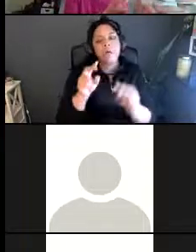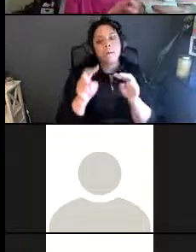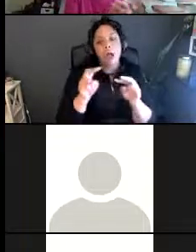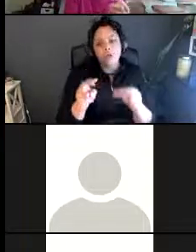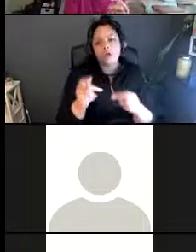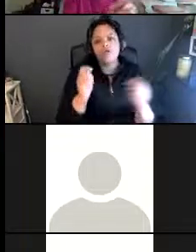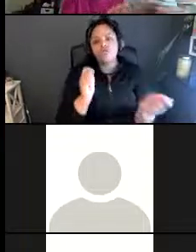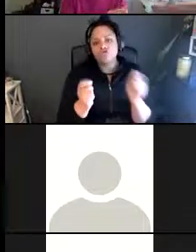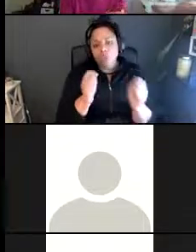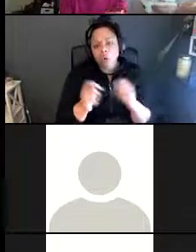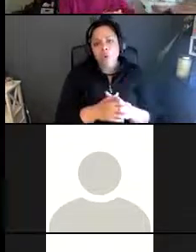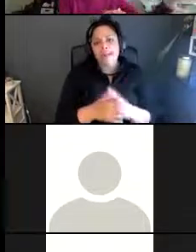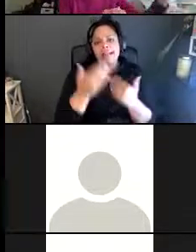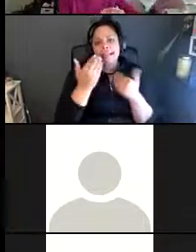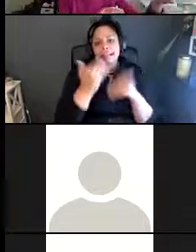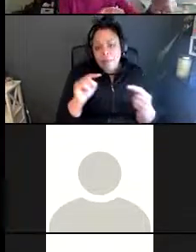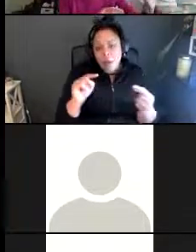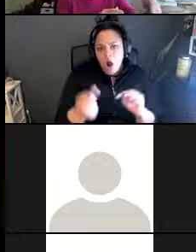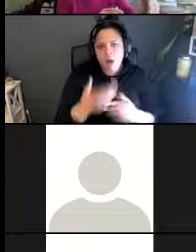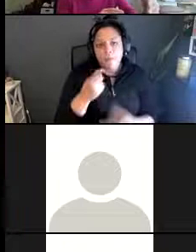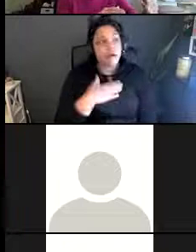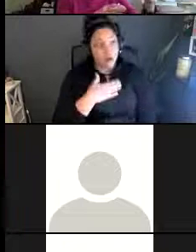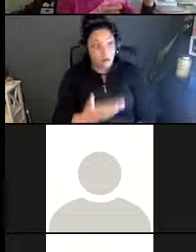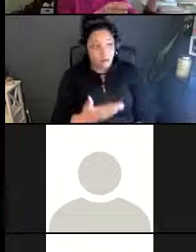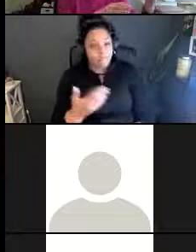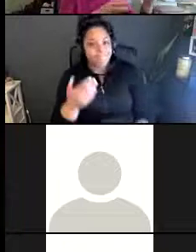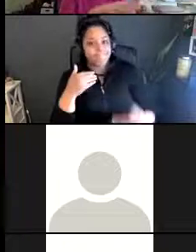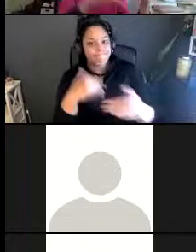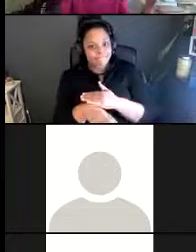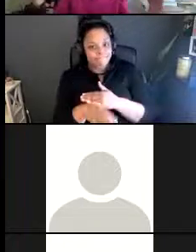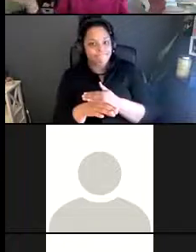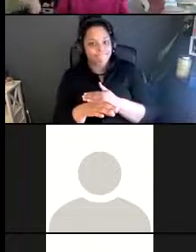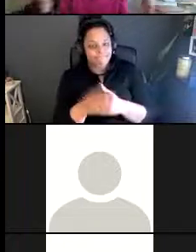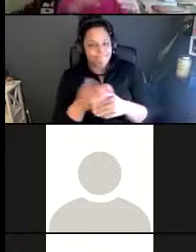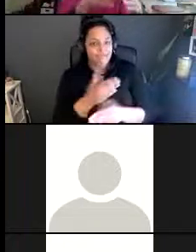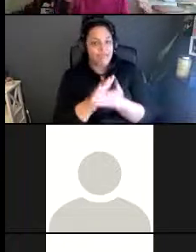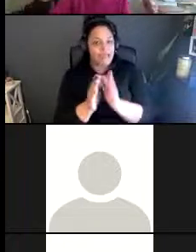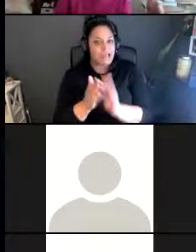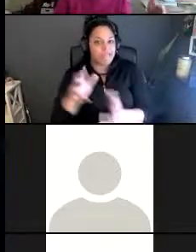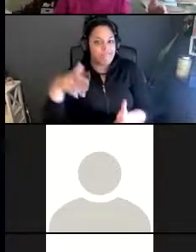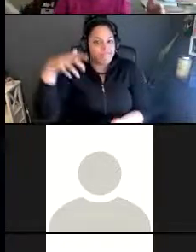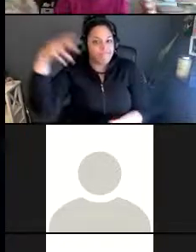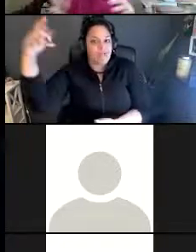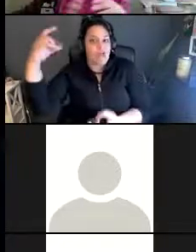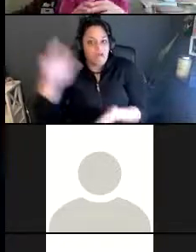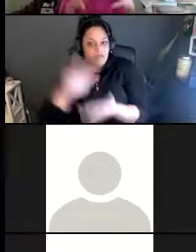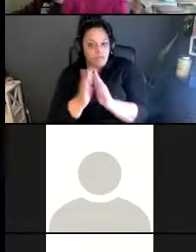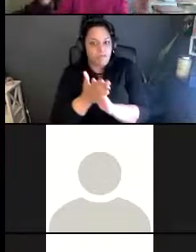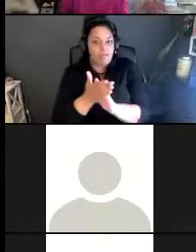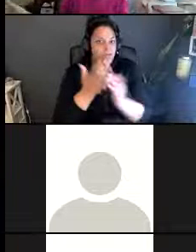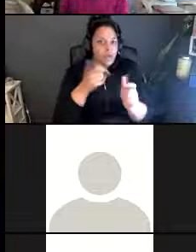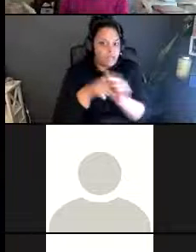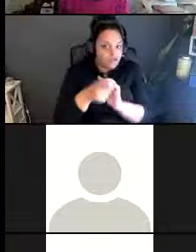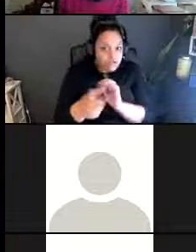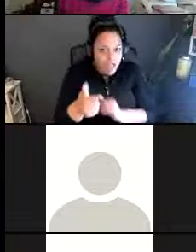or limit the harm of your gambling, you're willing to come in before it gets awful, before you're suicidal, before you've